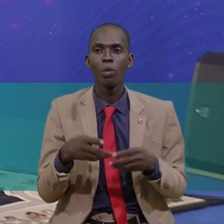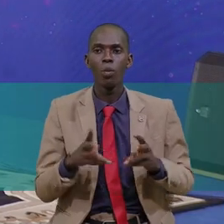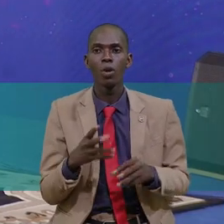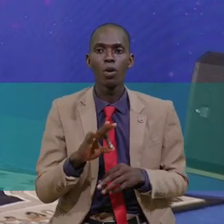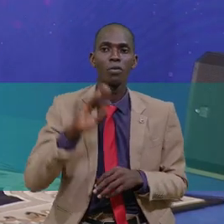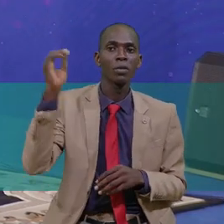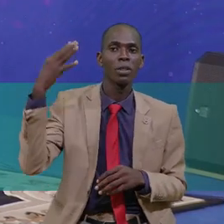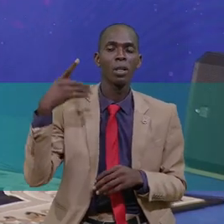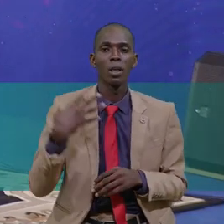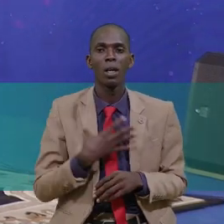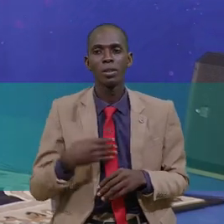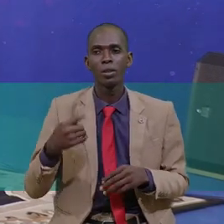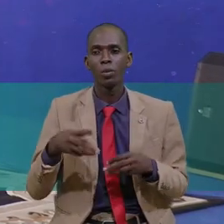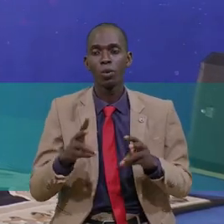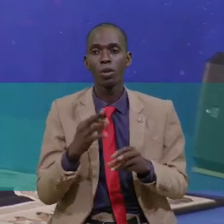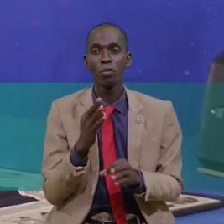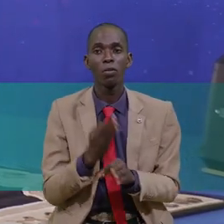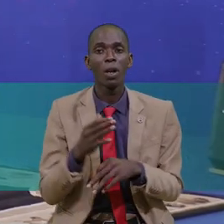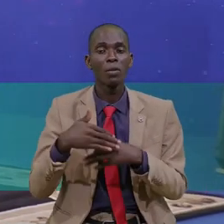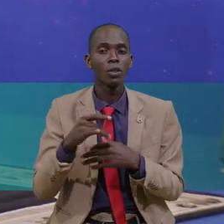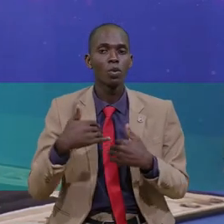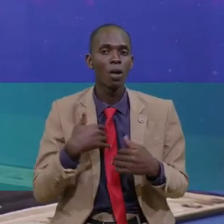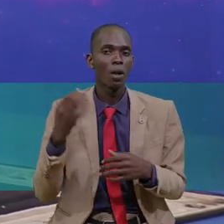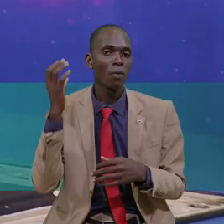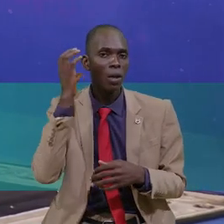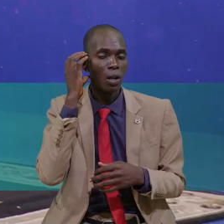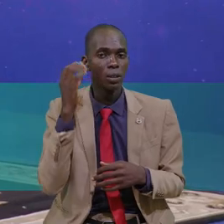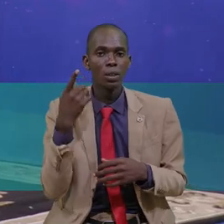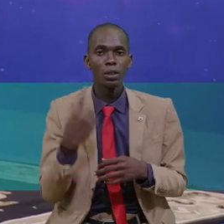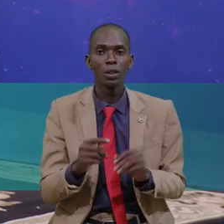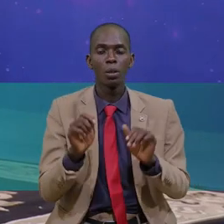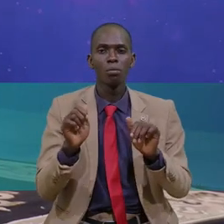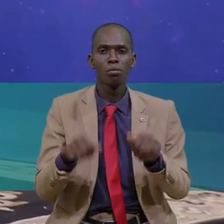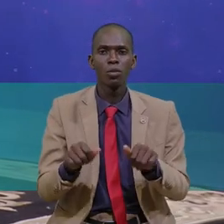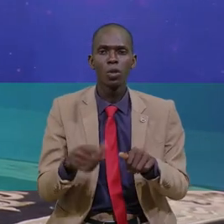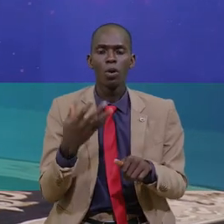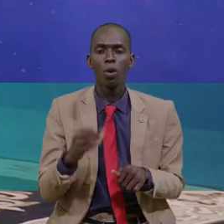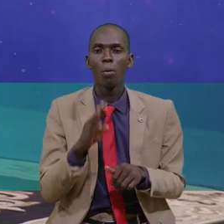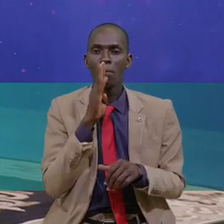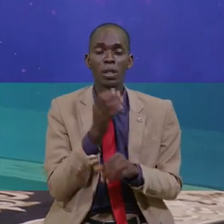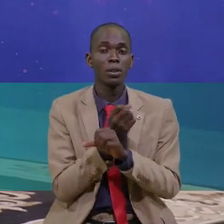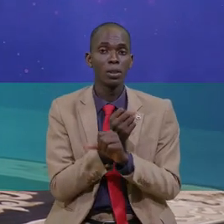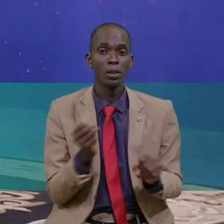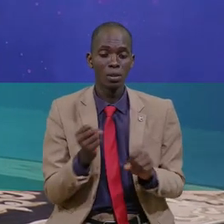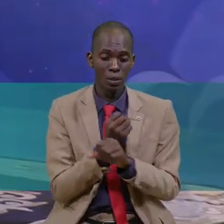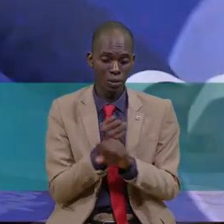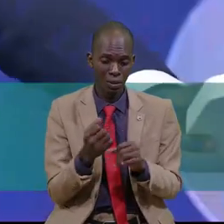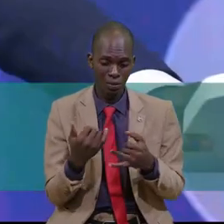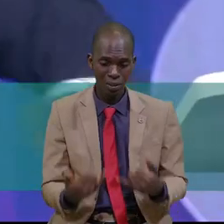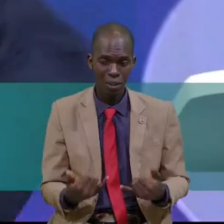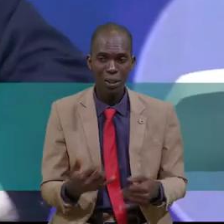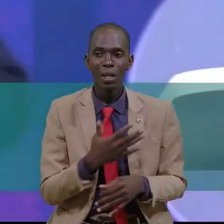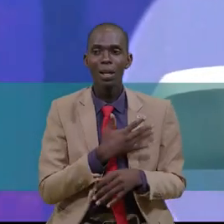of faith, after you have heard the possibility of being saved, saved now and